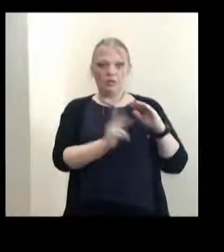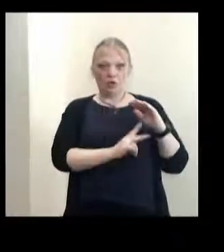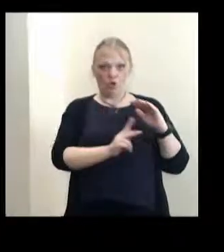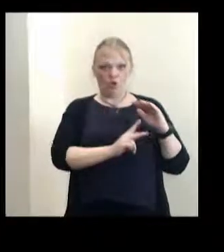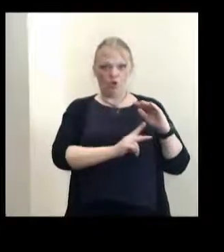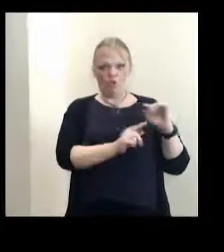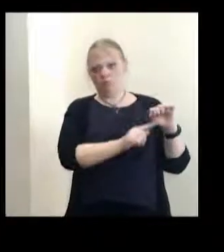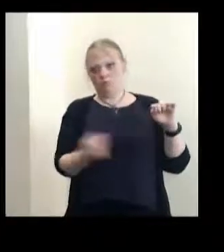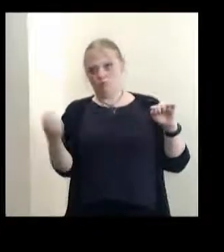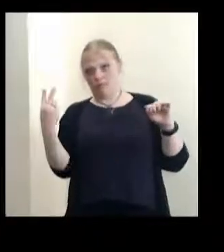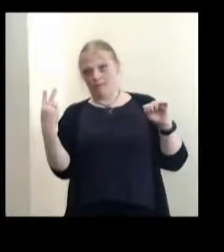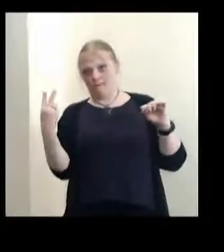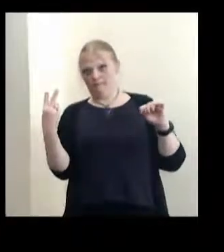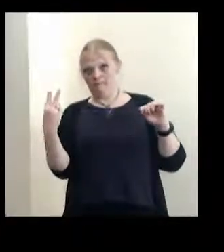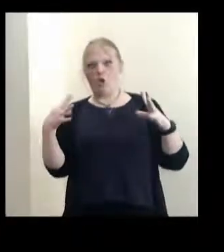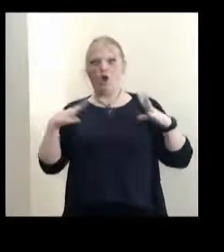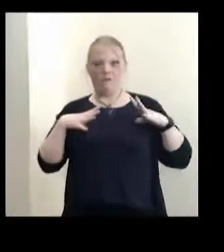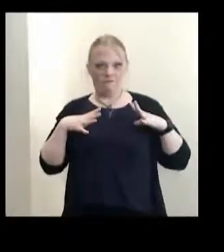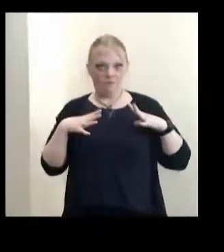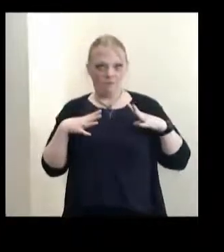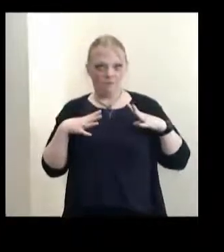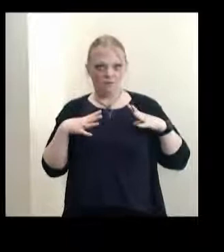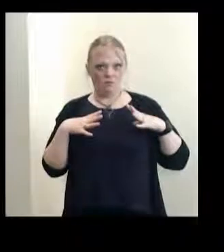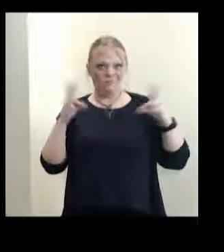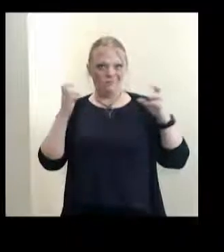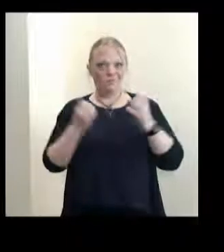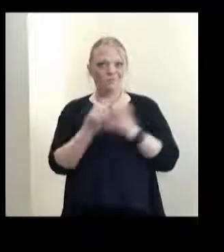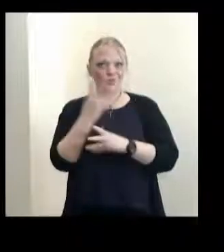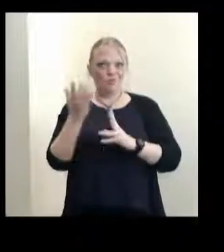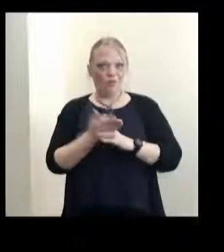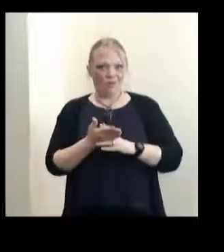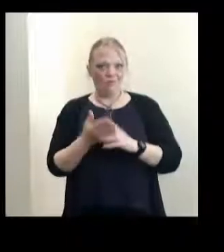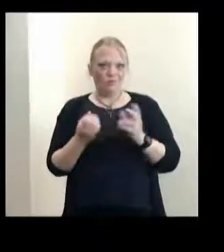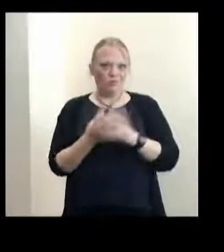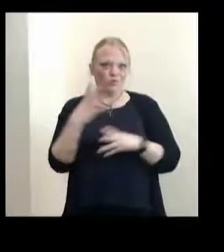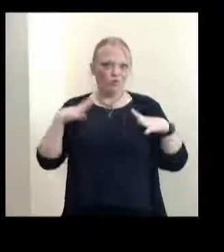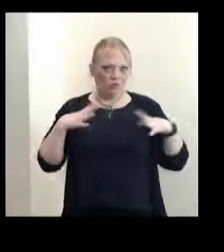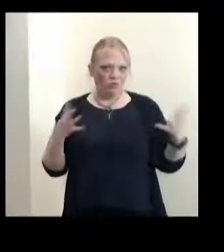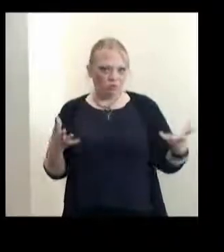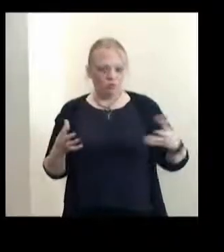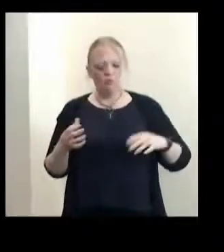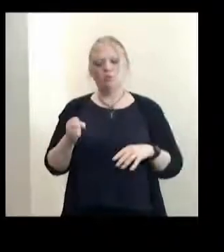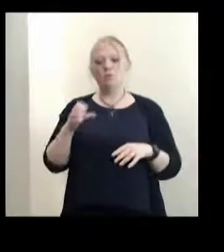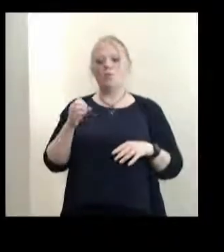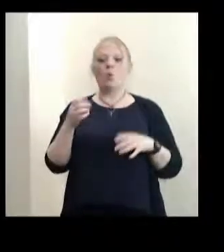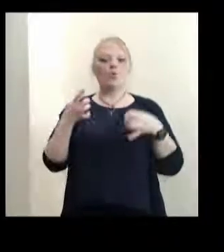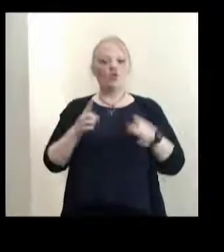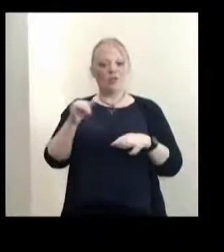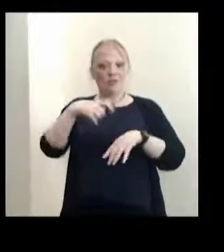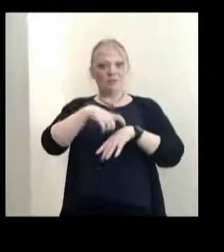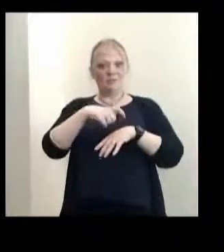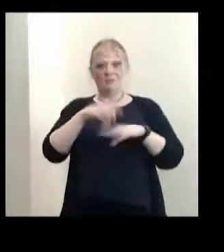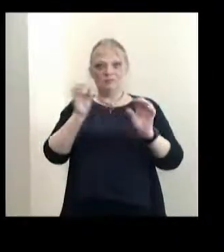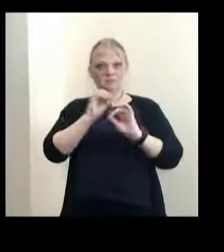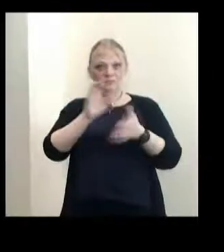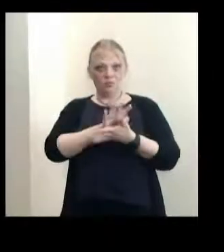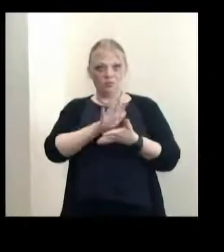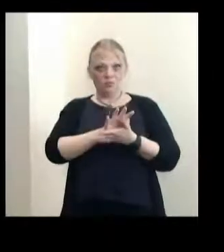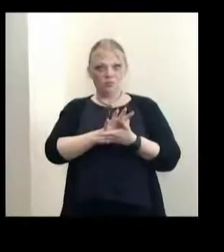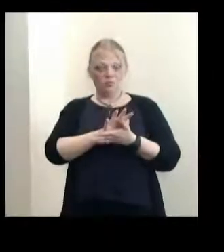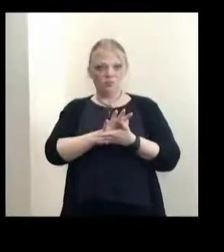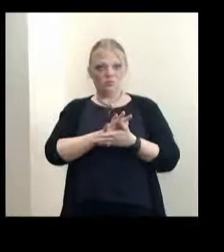through 12 had off, so they were on spring breaks. And during times when the schools are not in session, they are